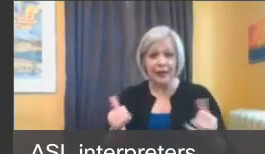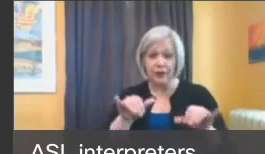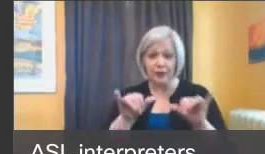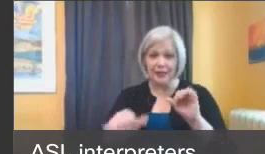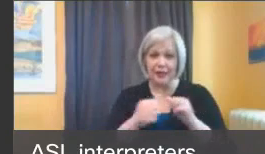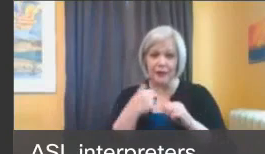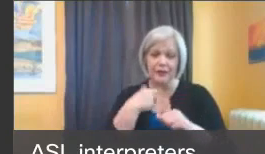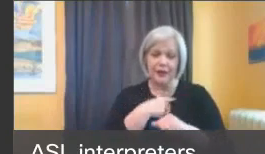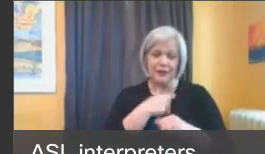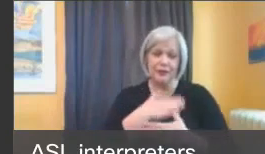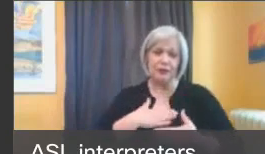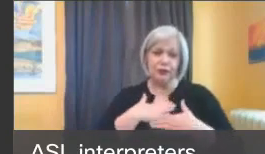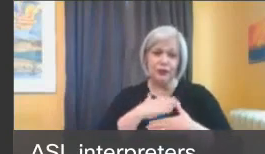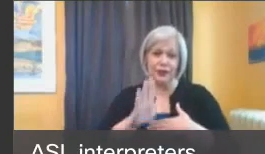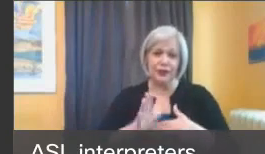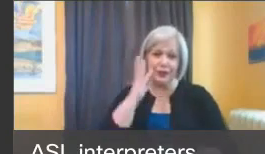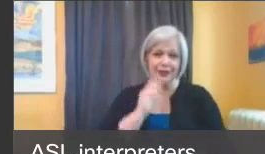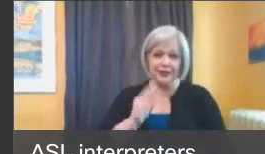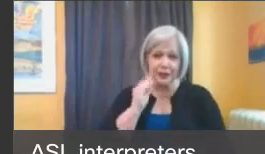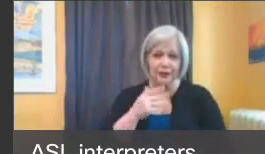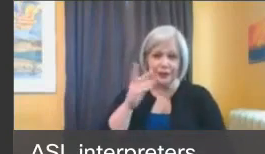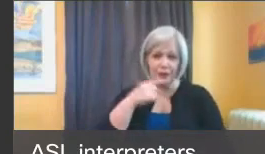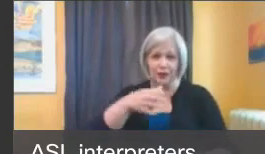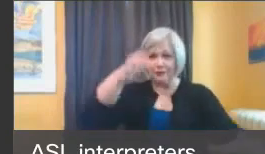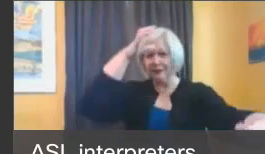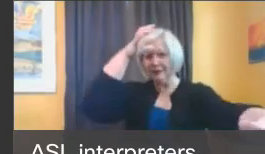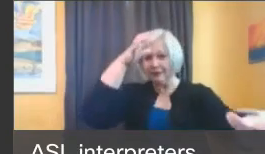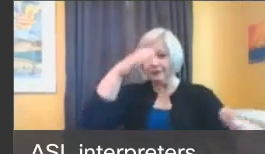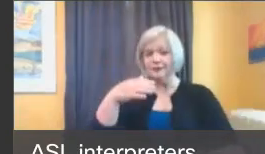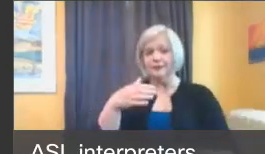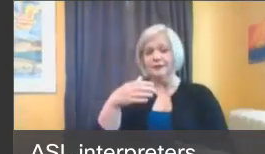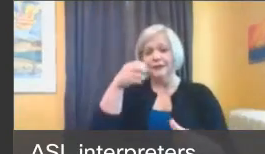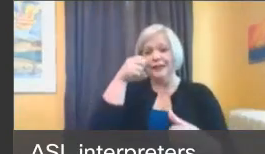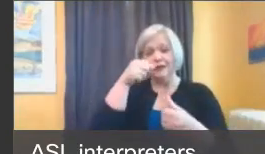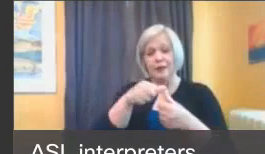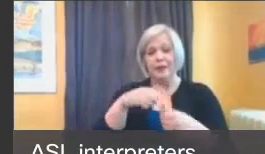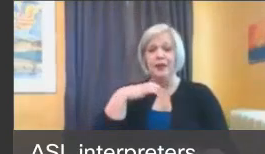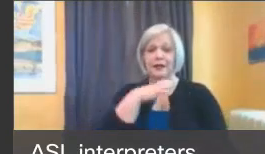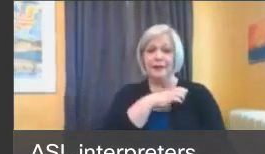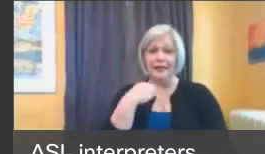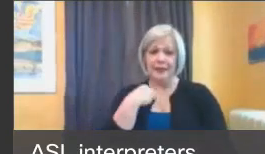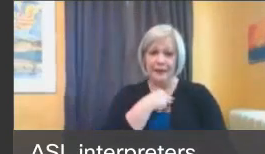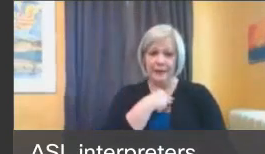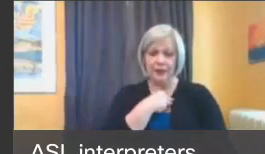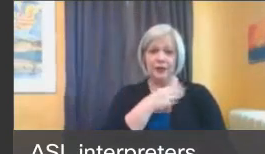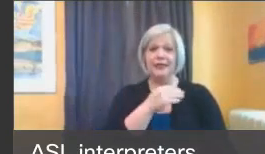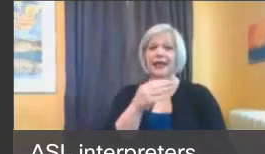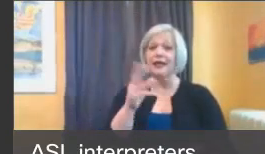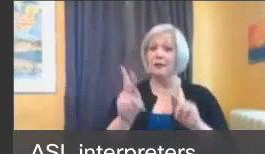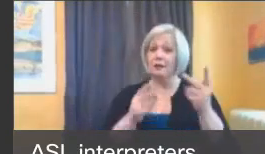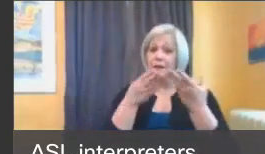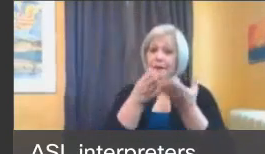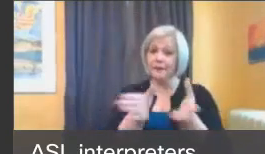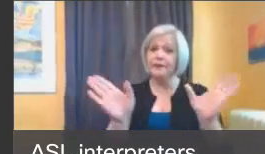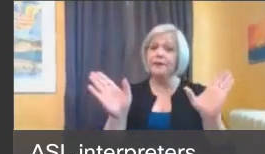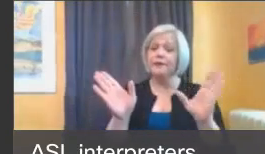We appreciate your experience and expertise, and just want to remind committee members and members of the public at large, we'll open